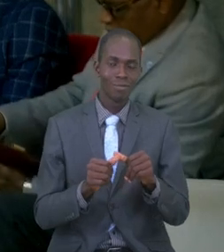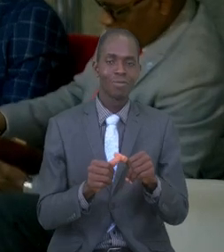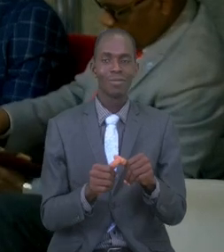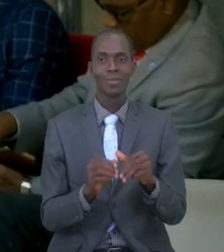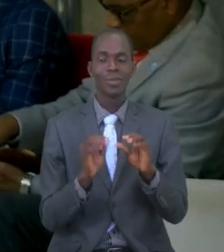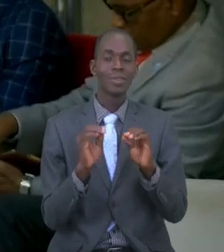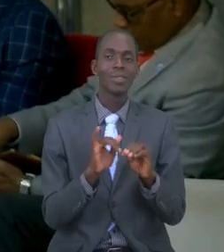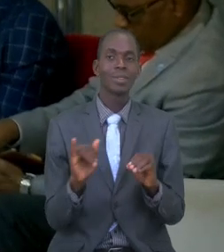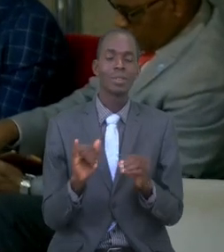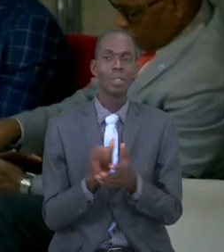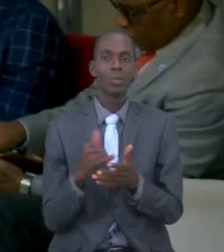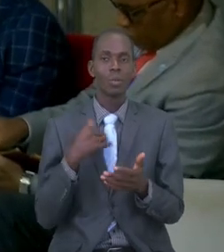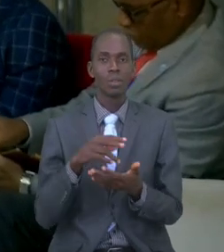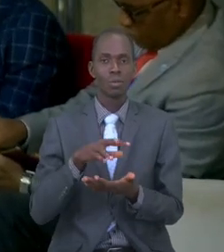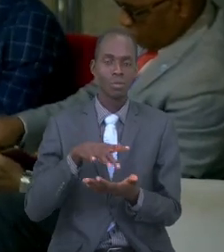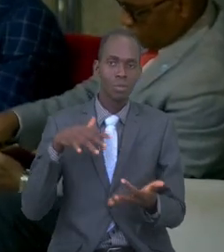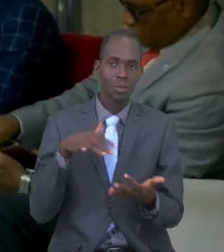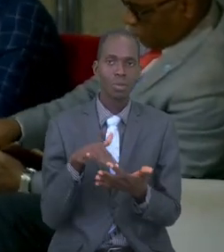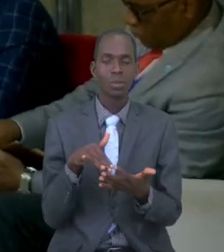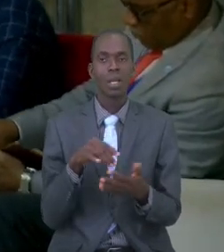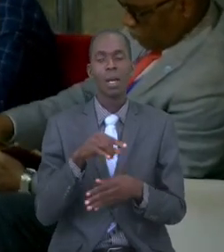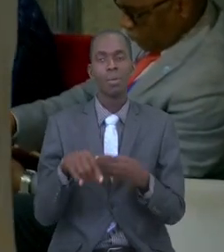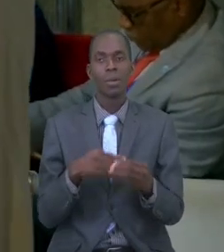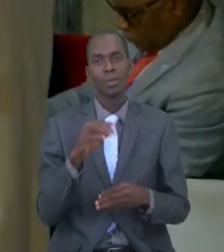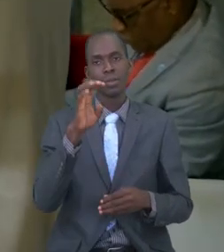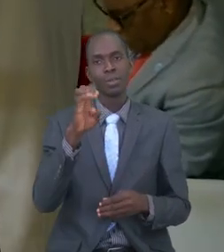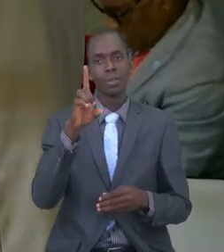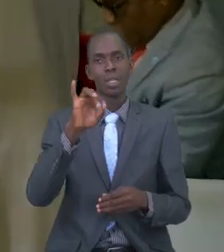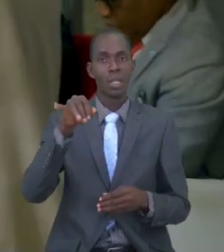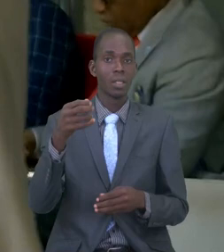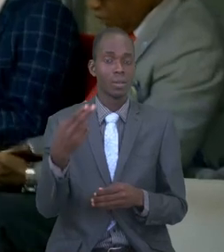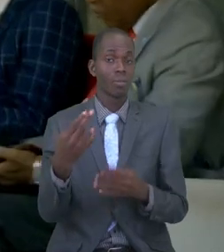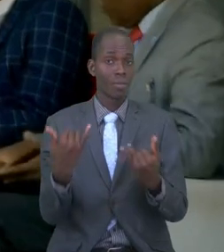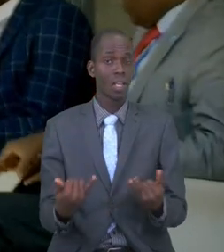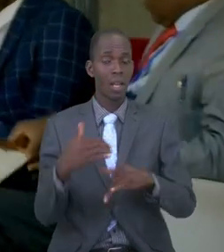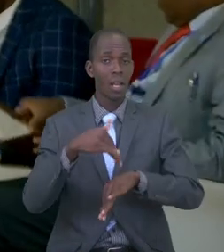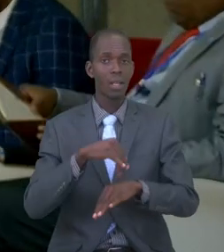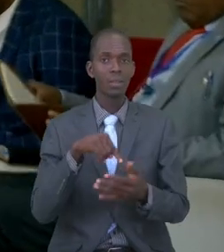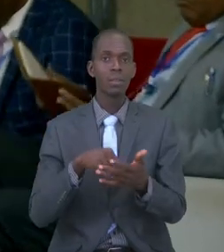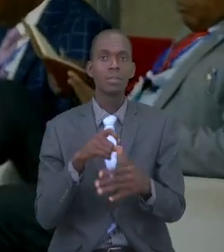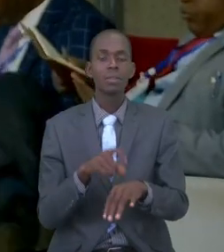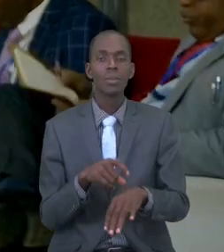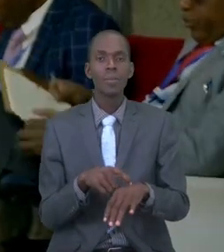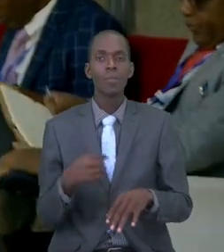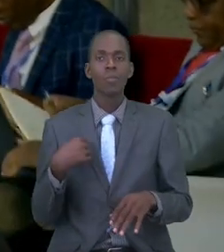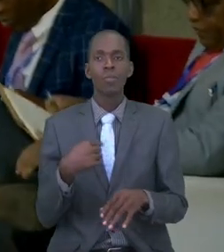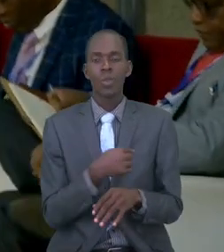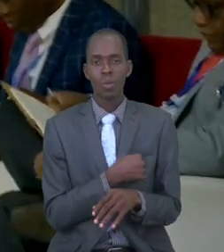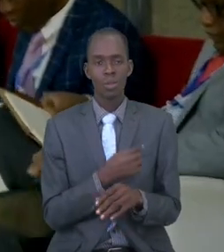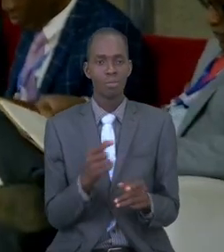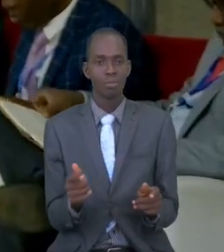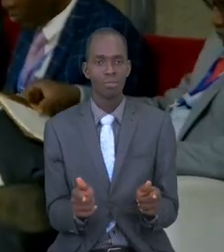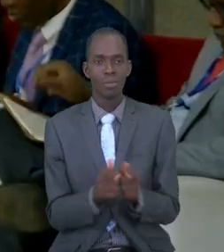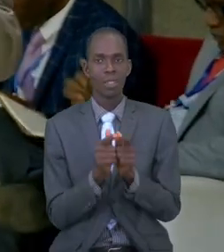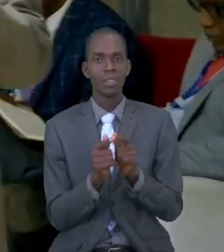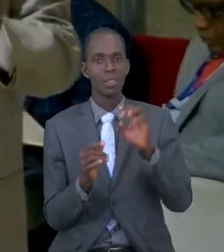dealing with Elijah. Now at this time, we meet Elijah